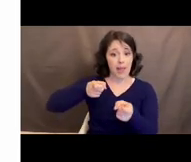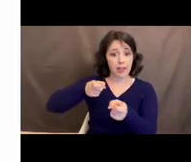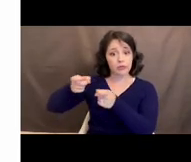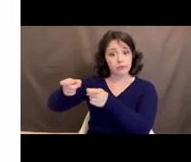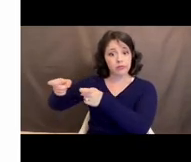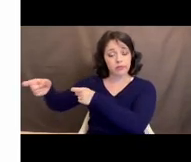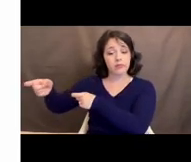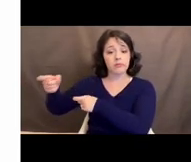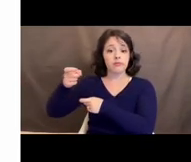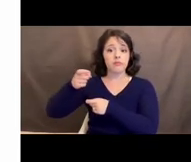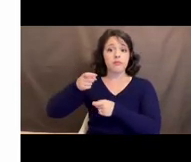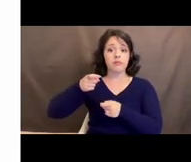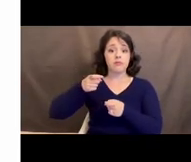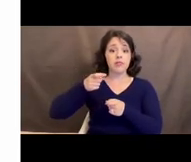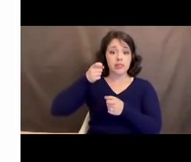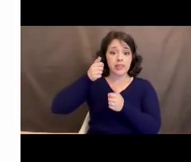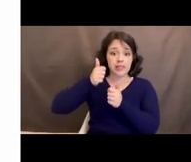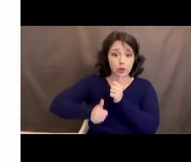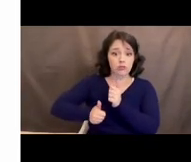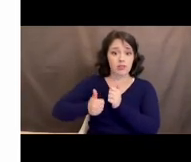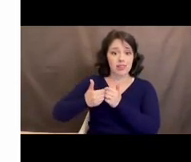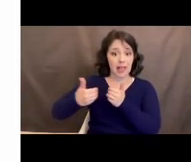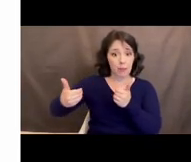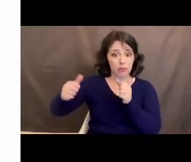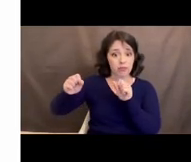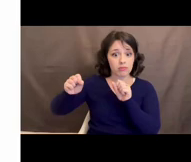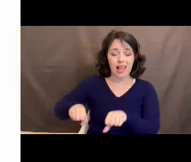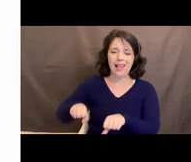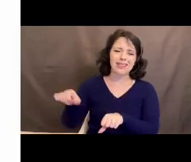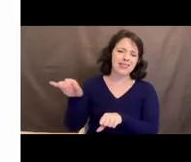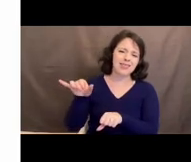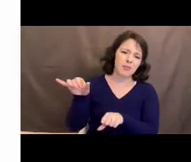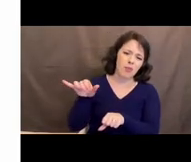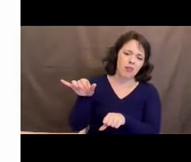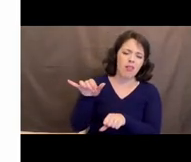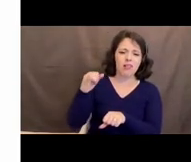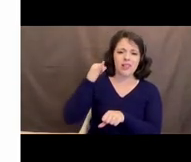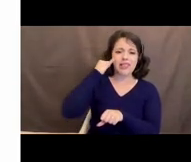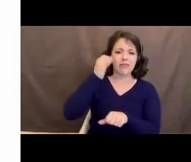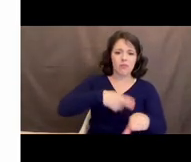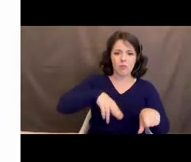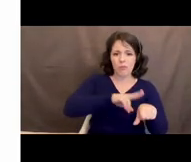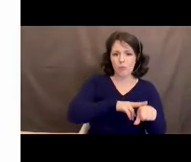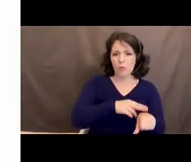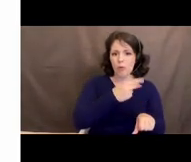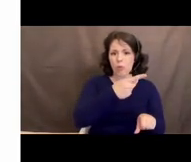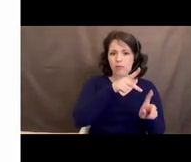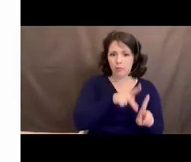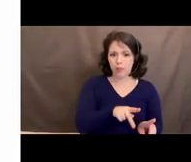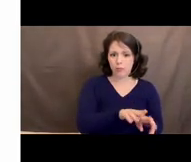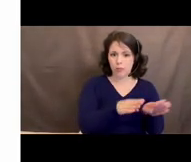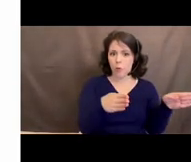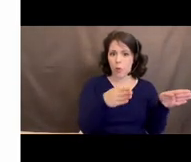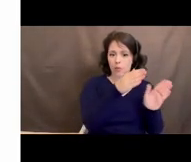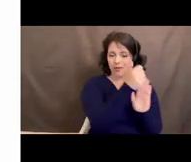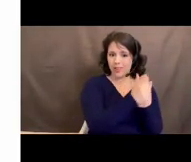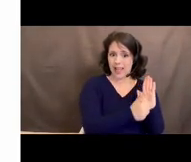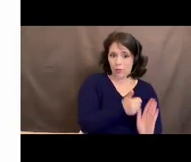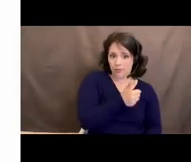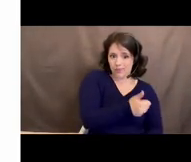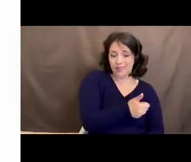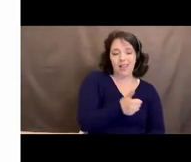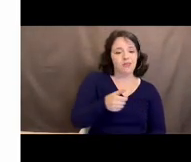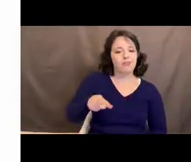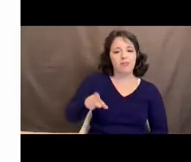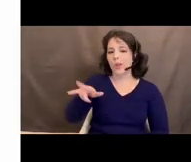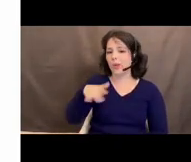like this. This is very similar to a person that has an account just for themselves or a loved one who opened up one for them. So you can do it this